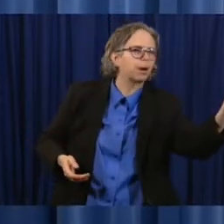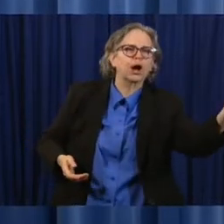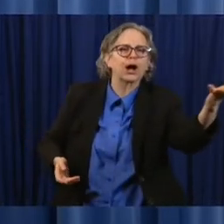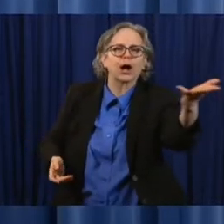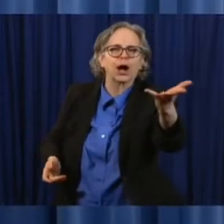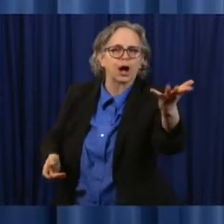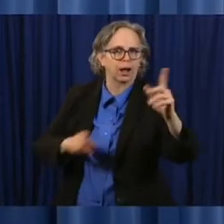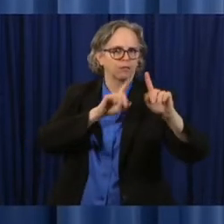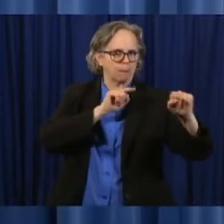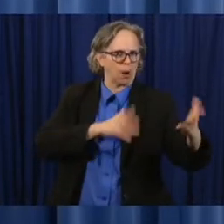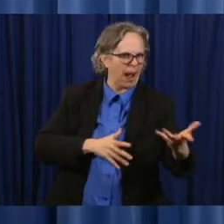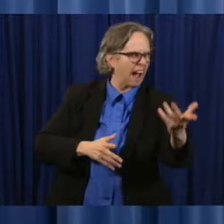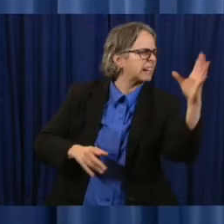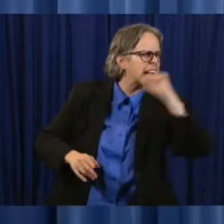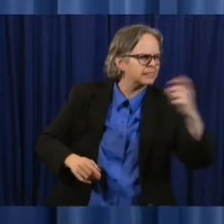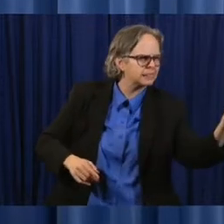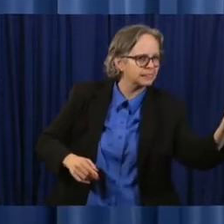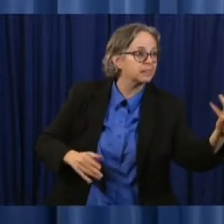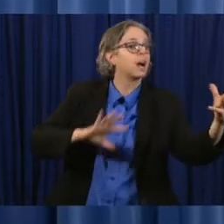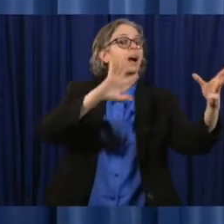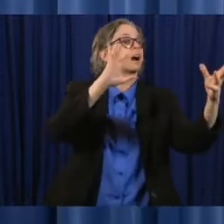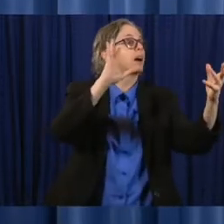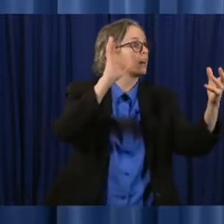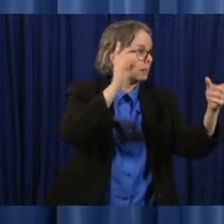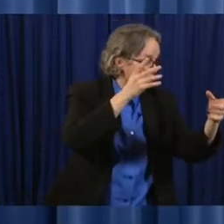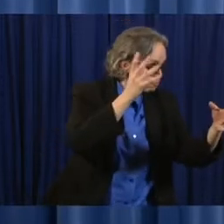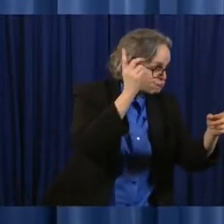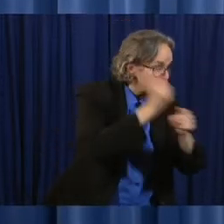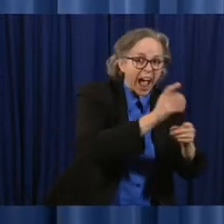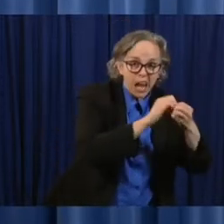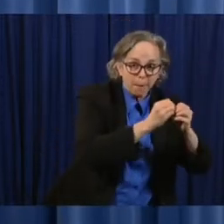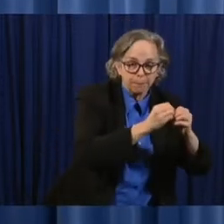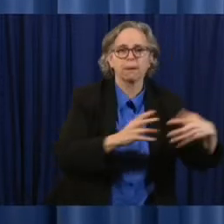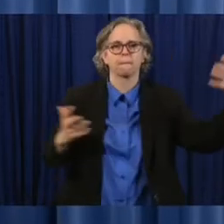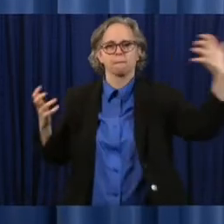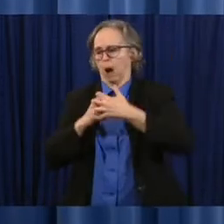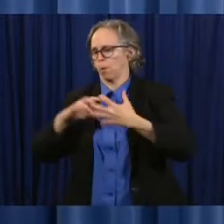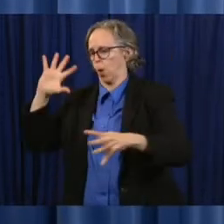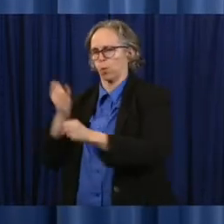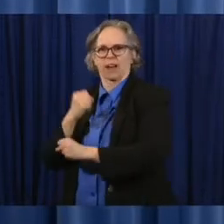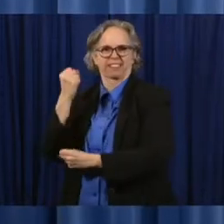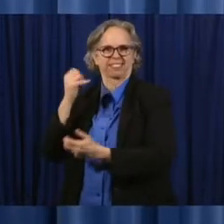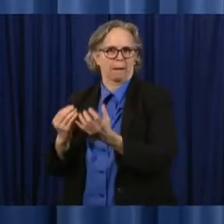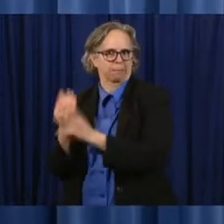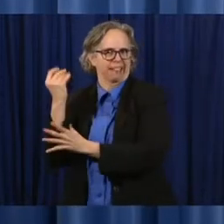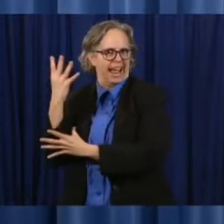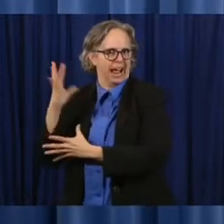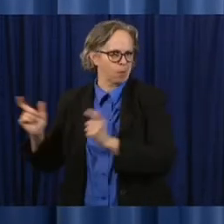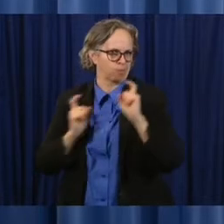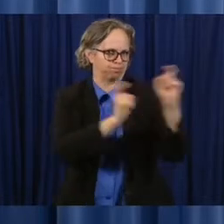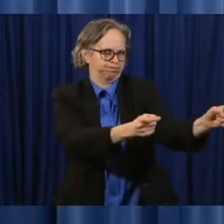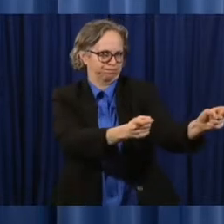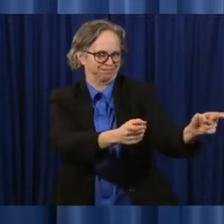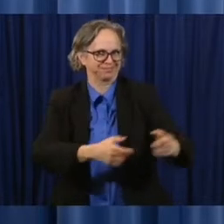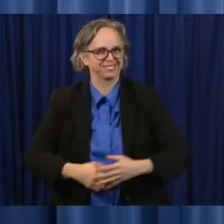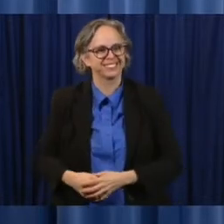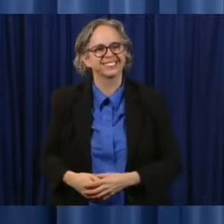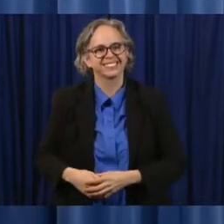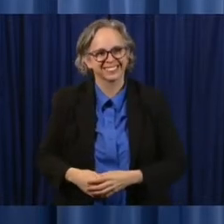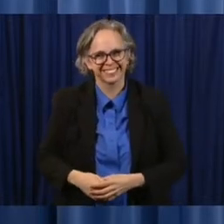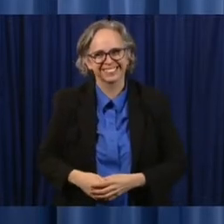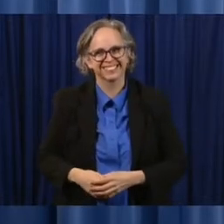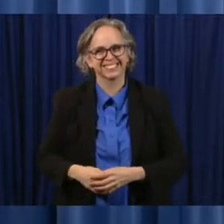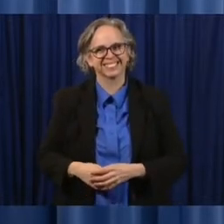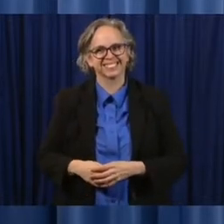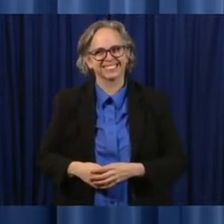winner will get the Buckeye tree, and the person who wins from the press corps will be the question number. I can't disclose it, but a certain